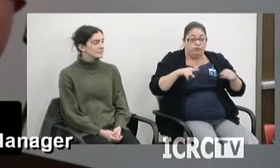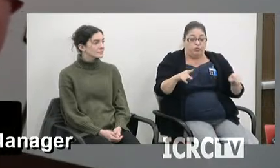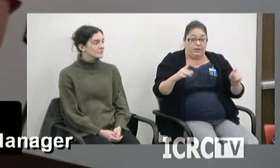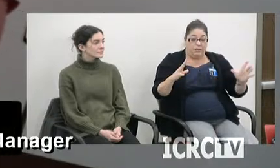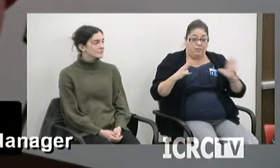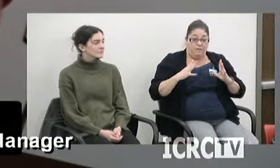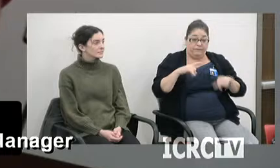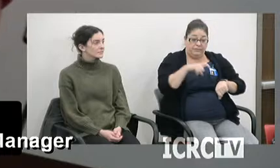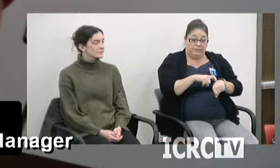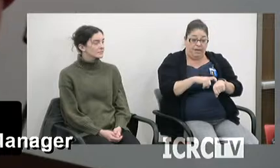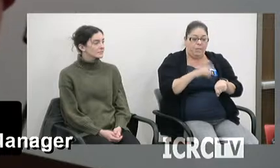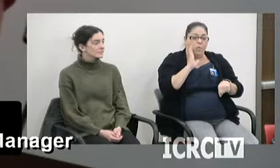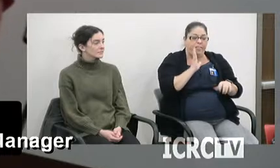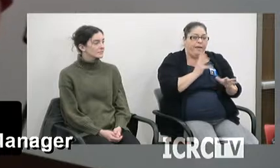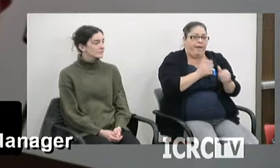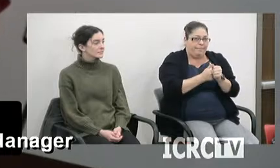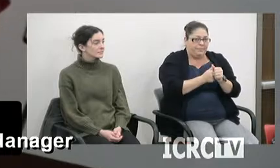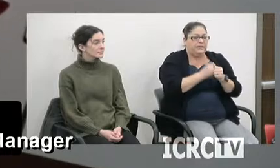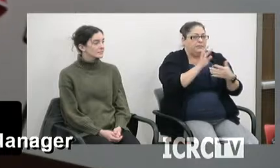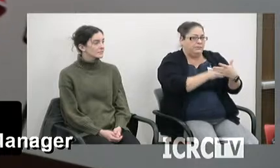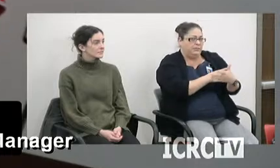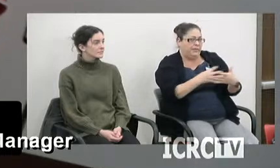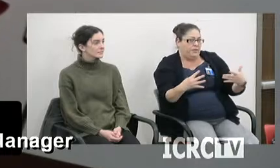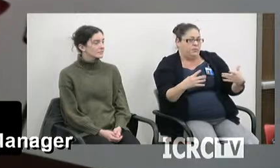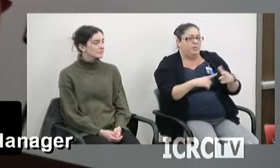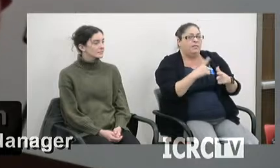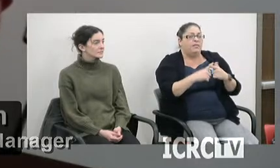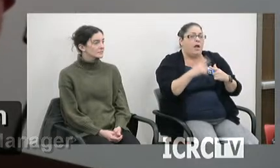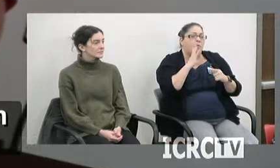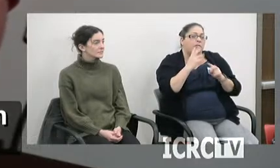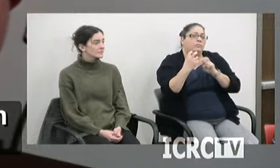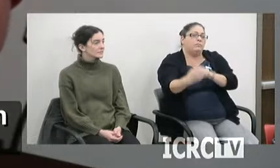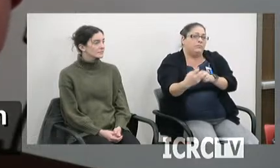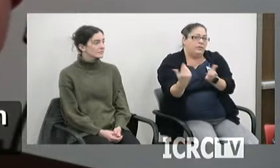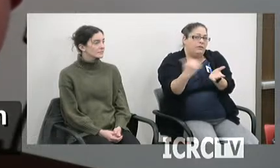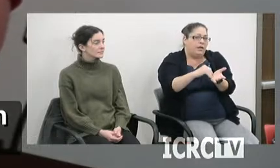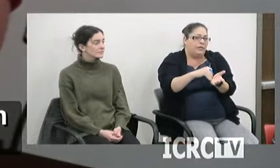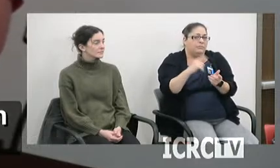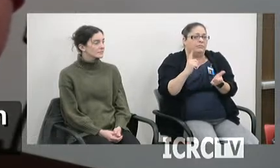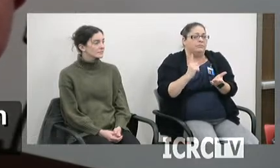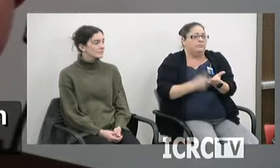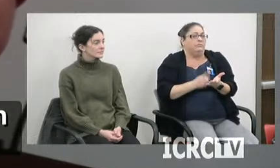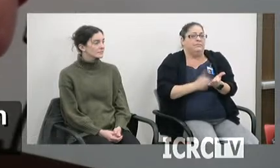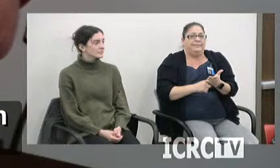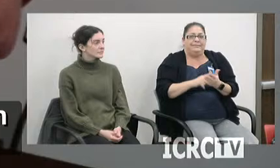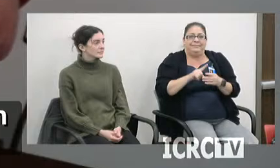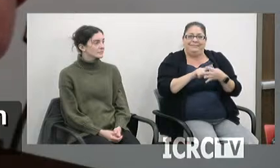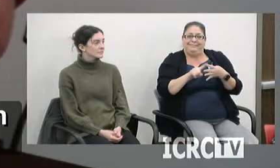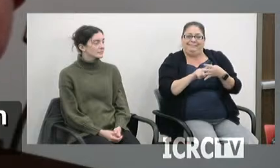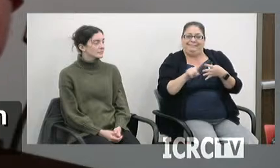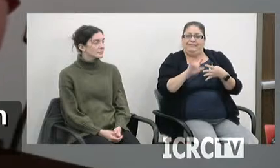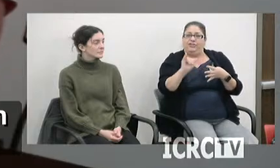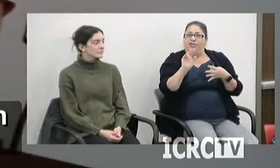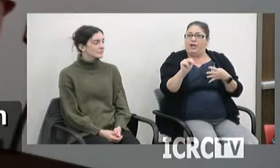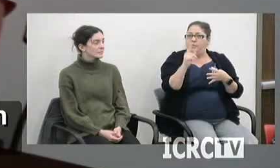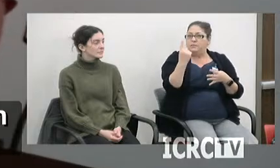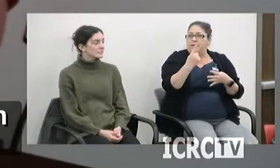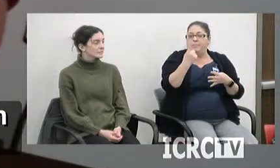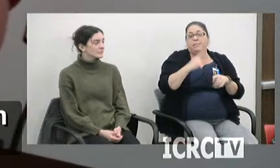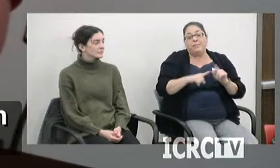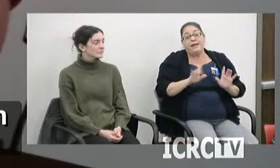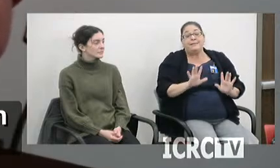be updated, and we'll get back together with them probably the first week of January. But to make a long story short, yes,